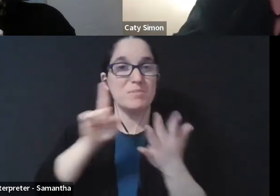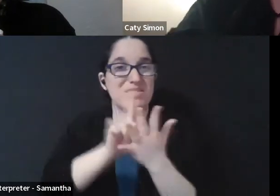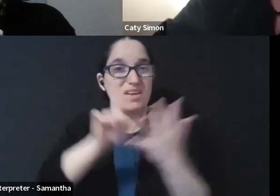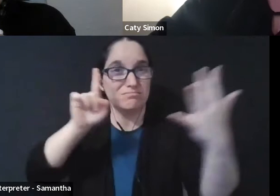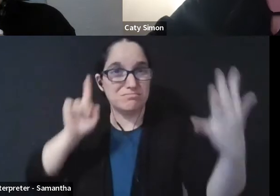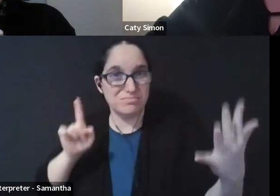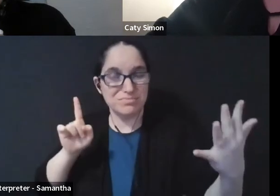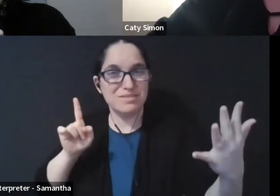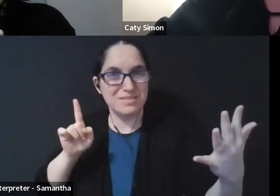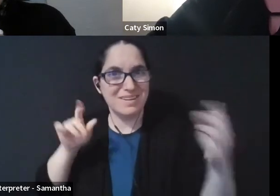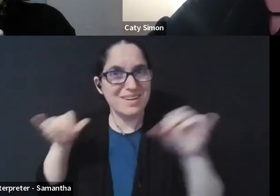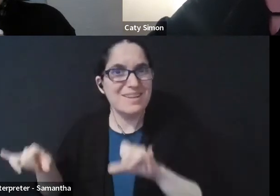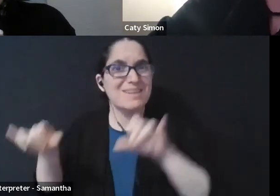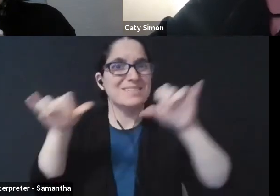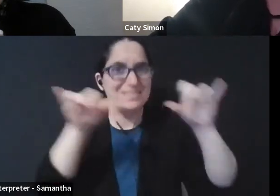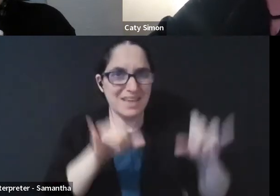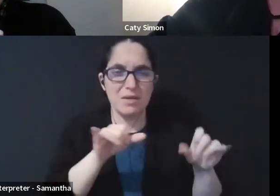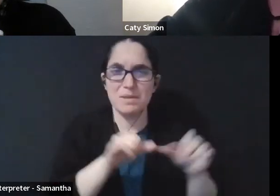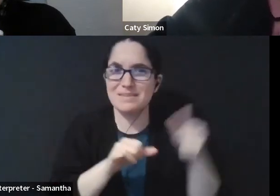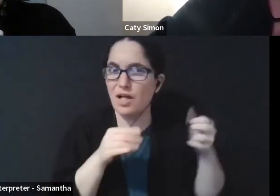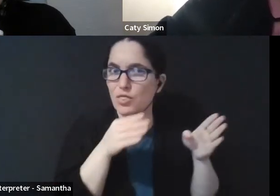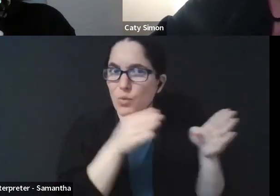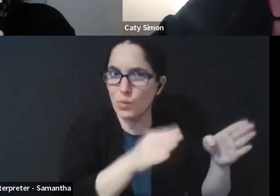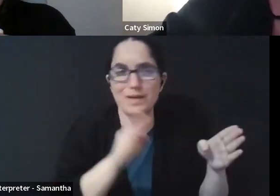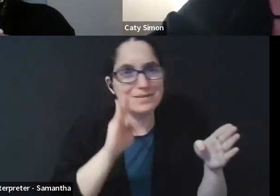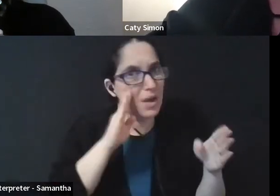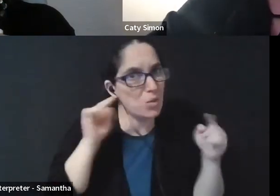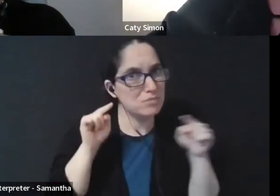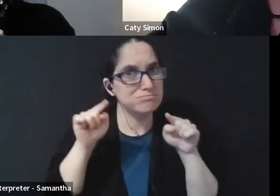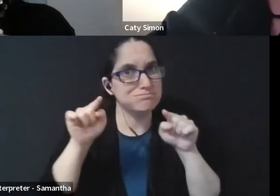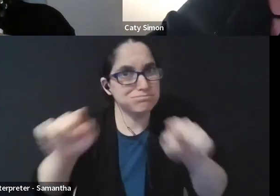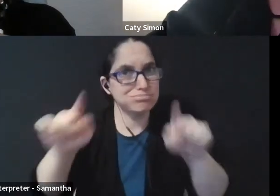nuanced ways that coexist with each other.